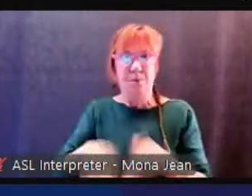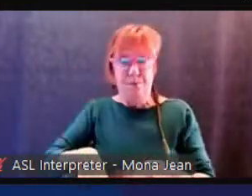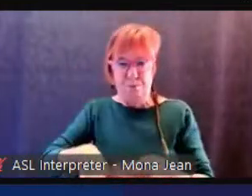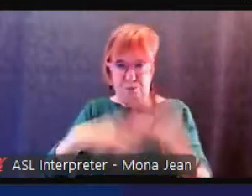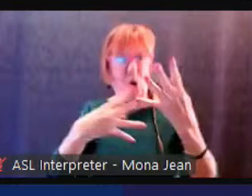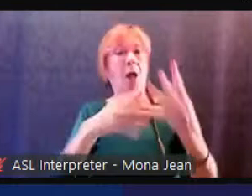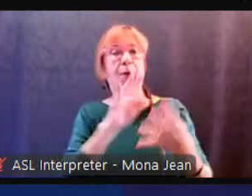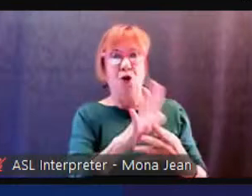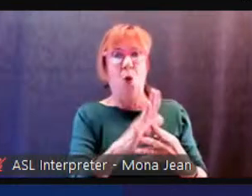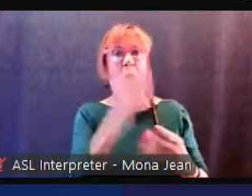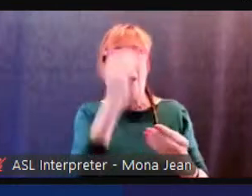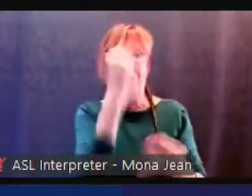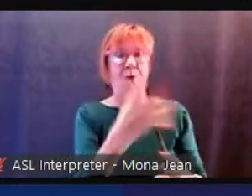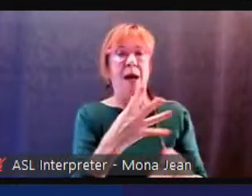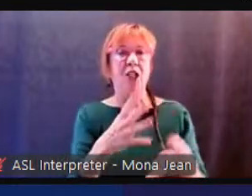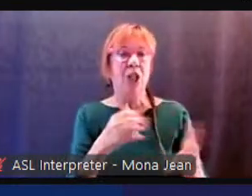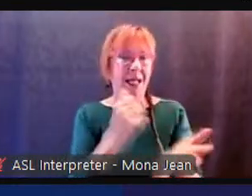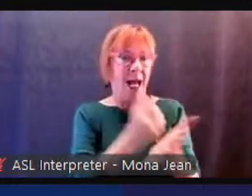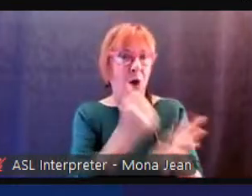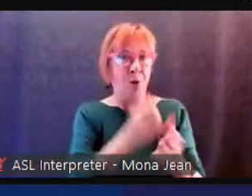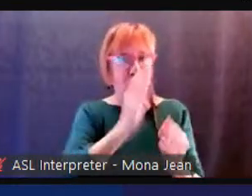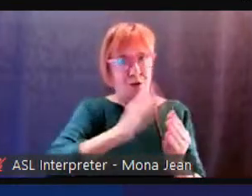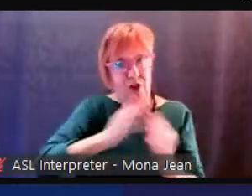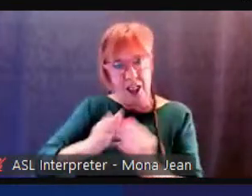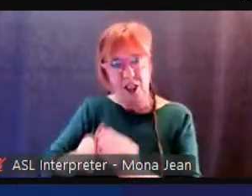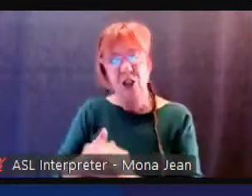uploaded to complete and finalize your ROE.